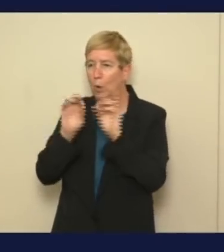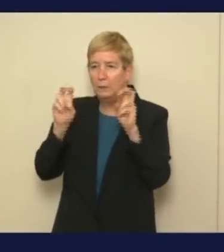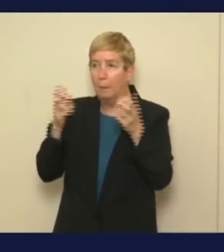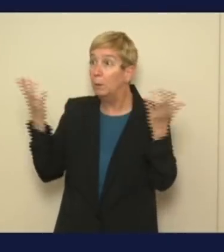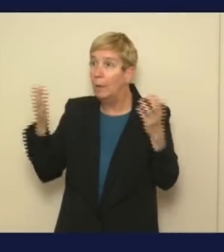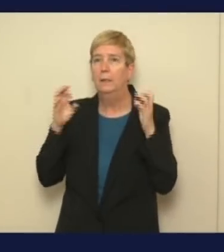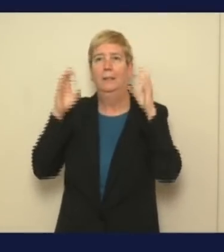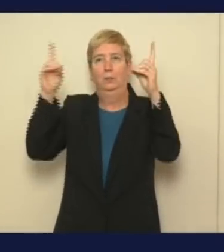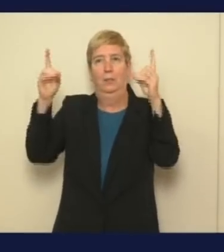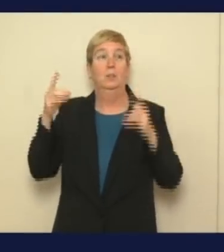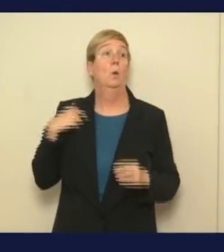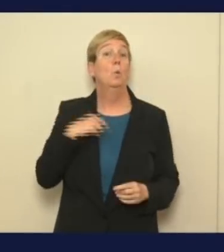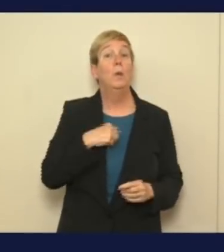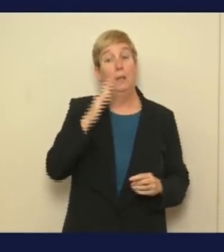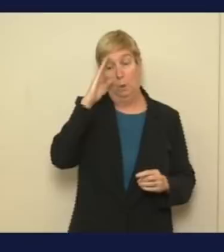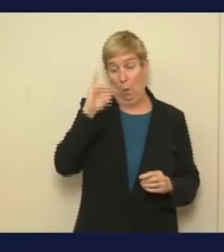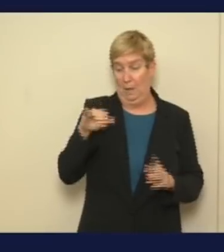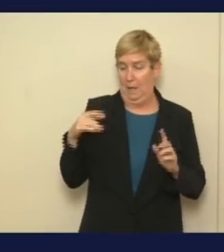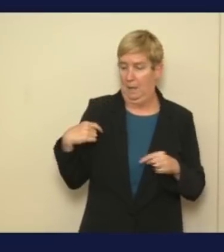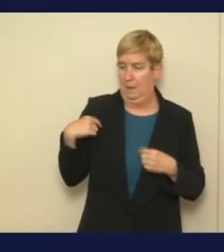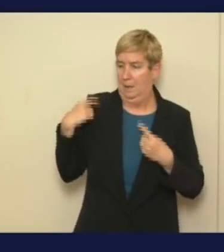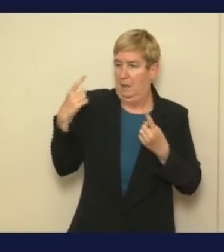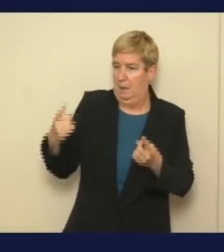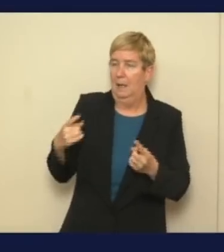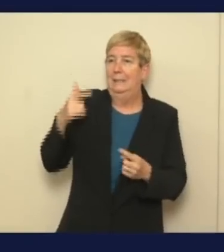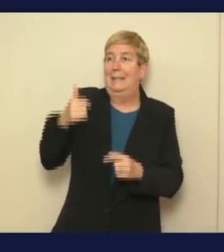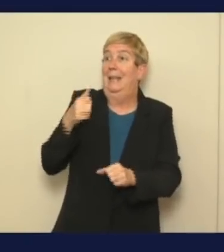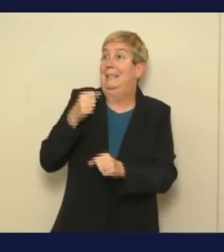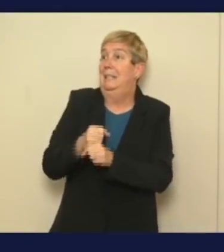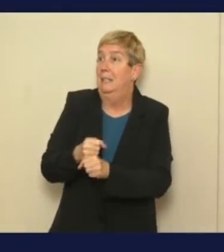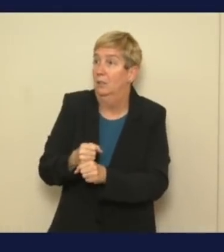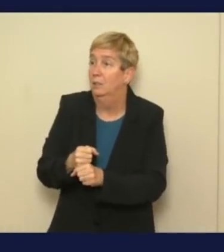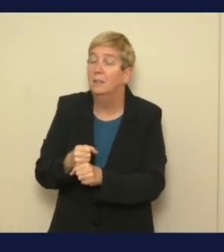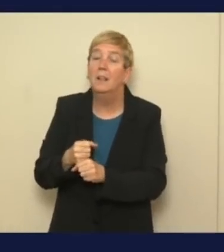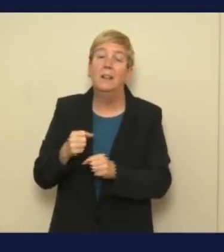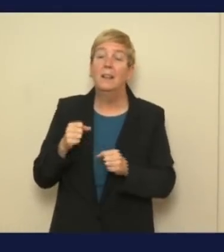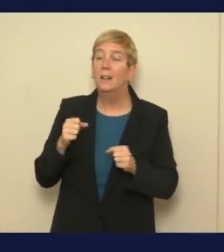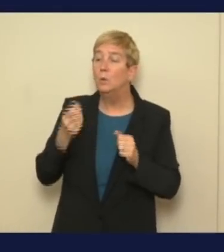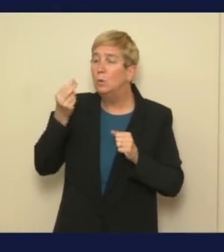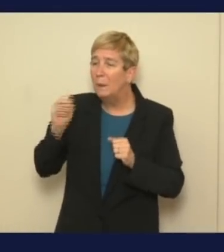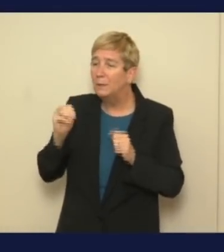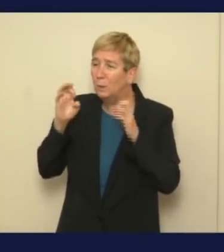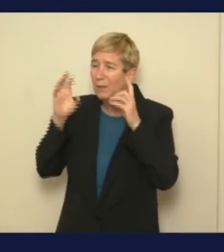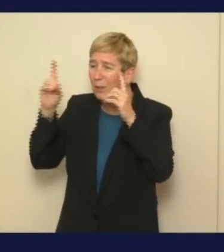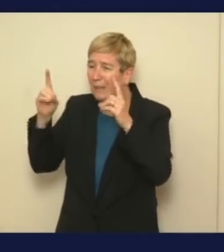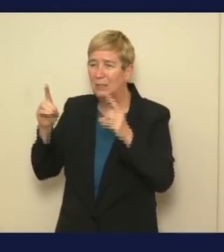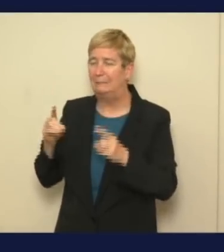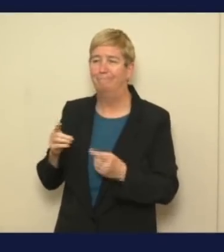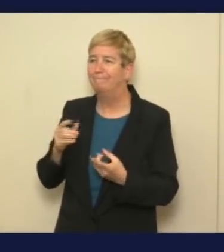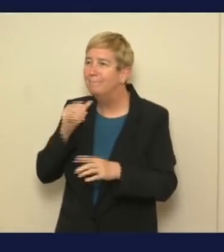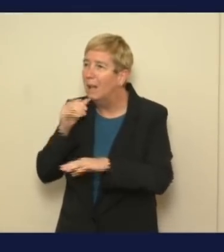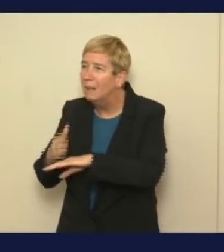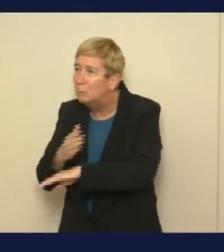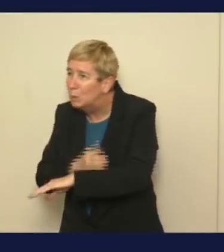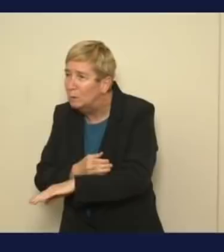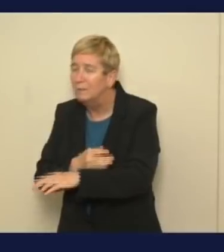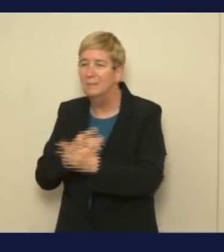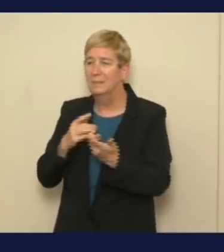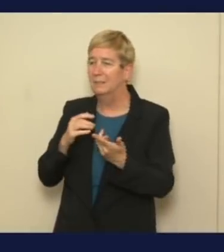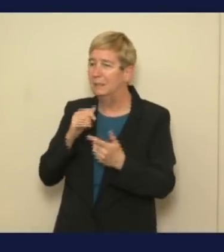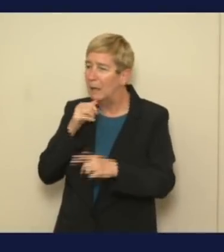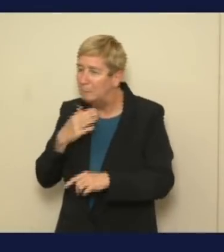last decade has not shown the kind of results, attention, or support to New Mexico students anywhere in New